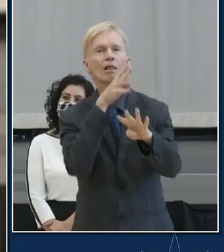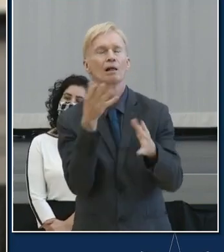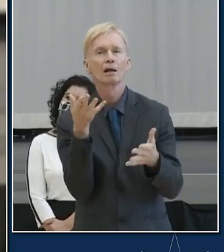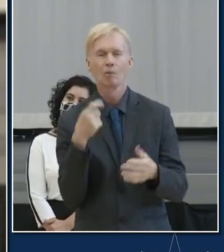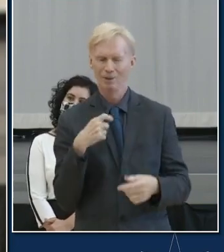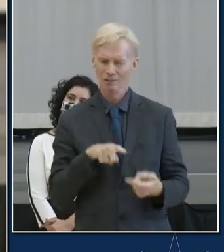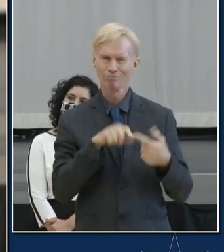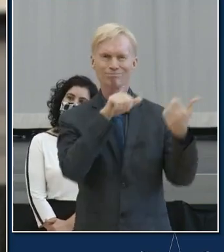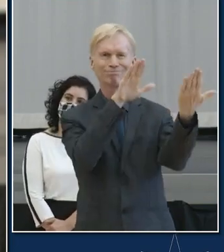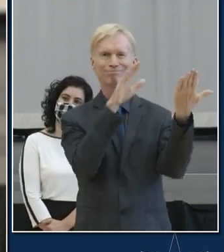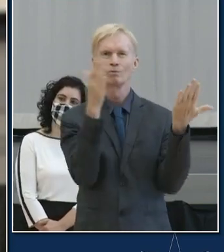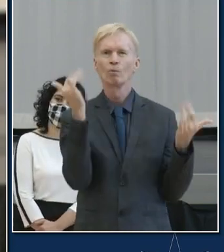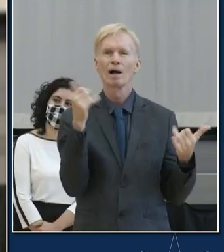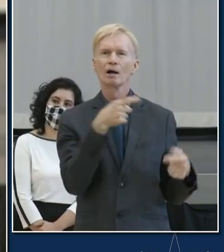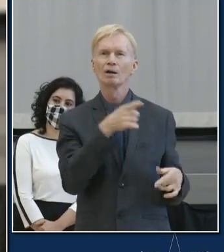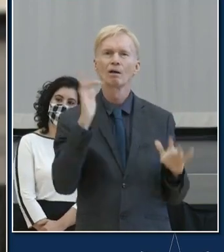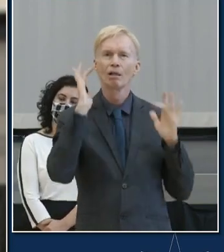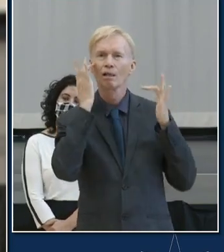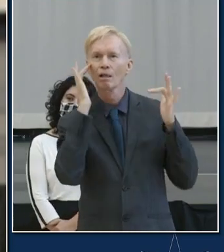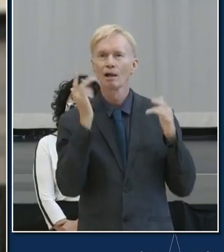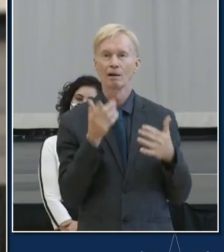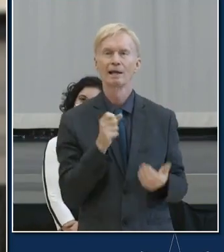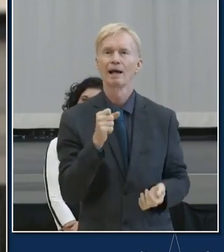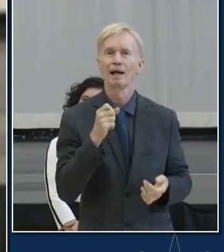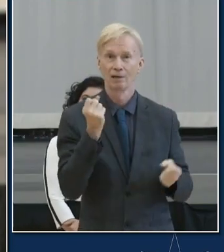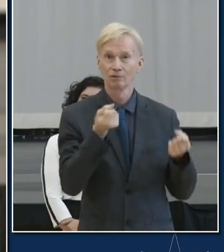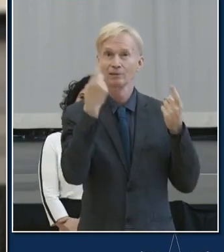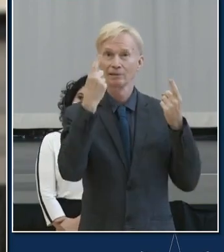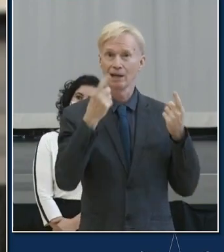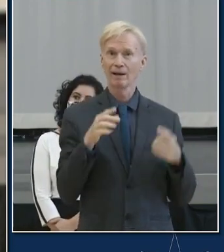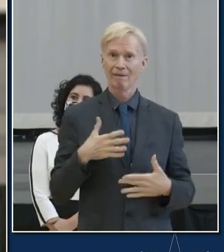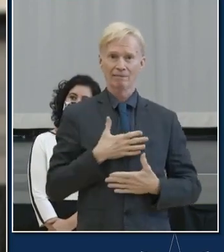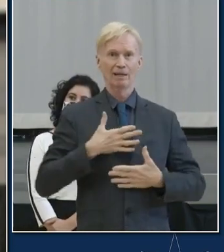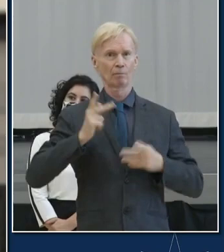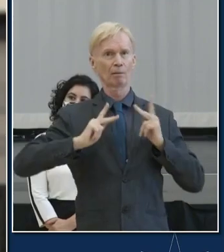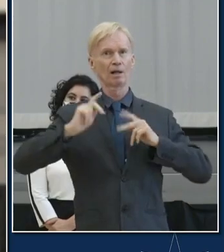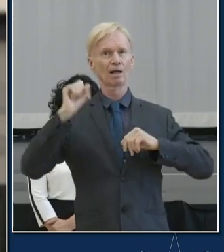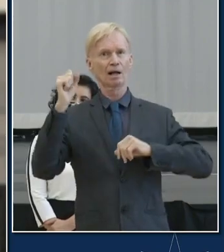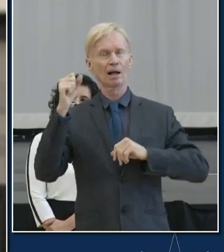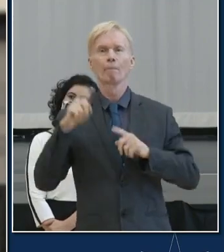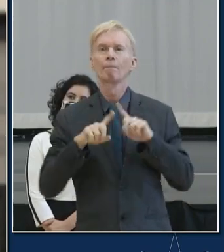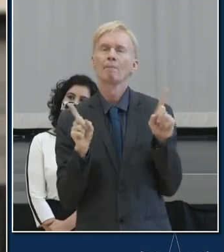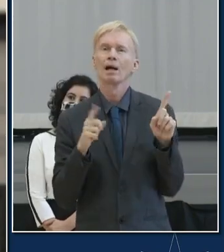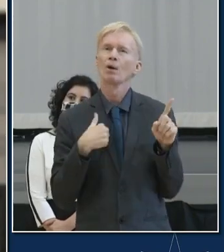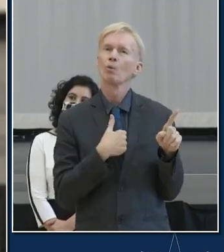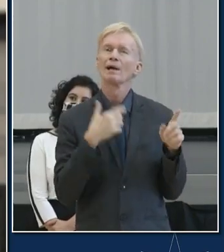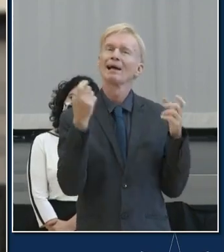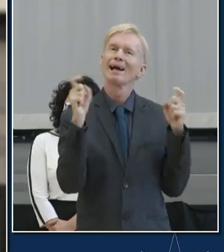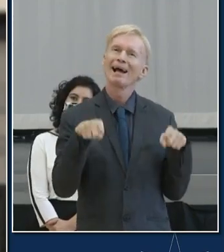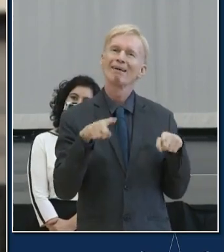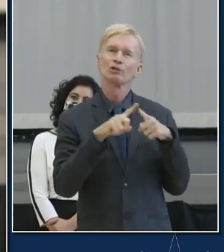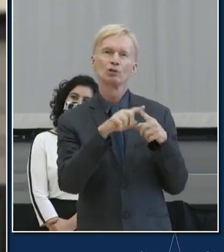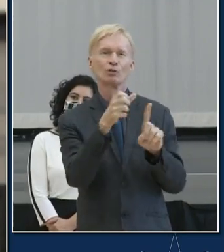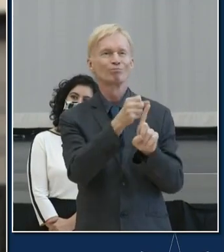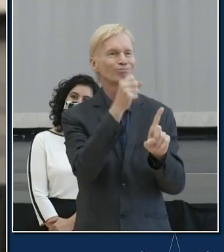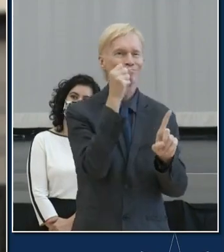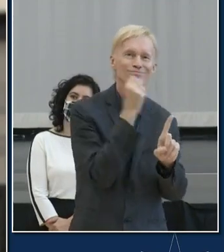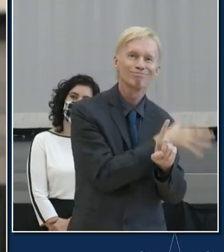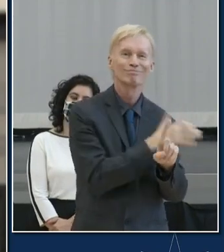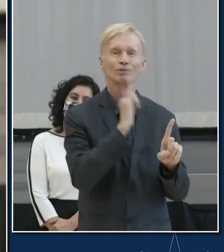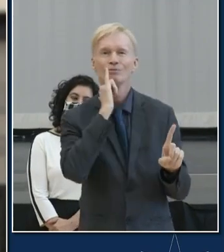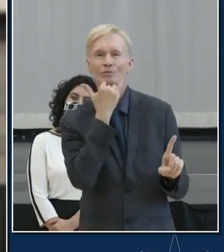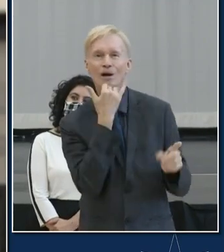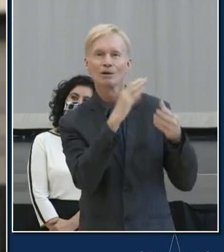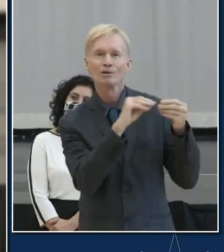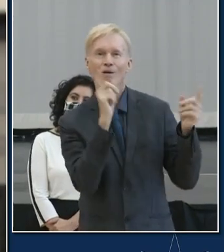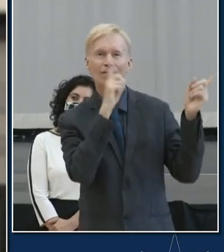those fears. Those fears are real, but we've got to get to a place where we disabuse them of a lot of the misinformation